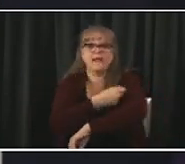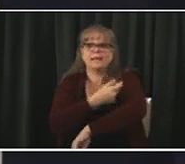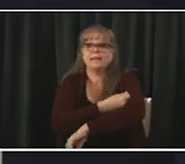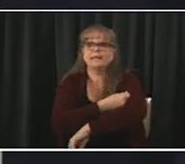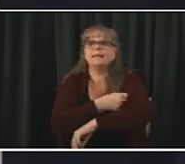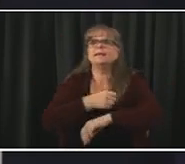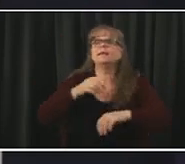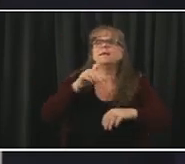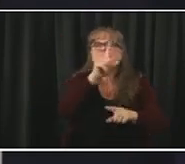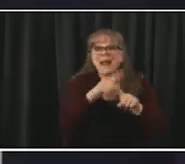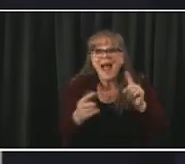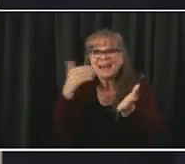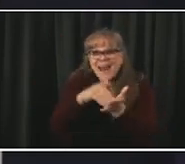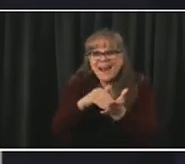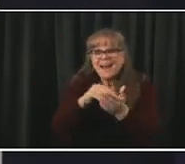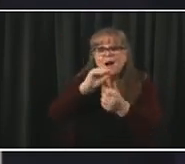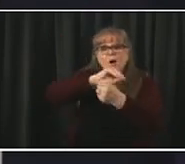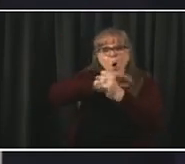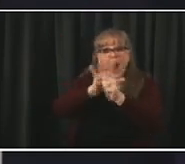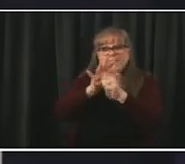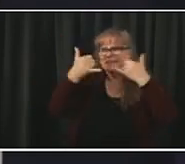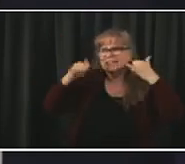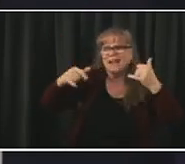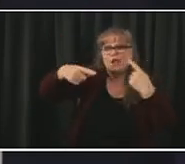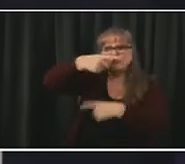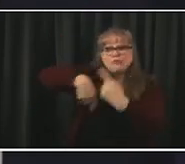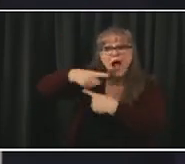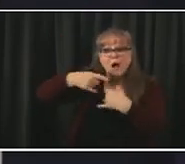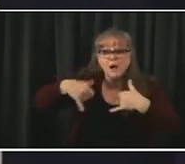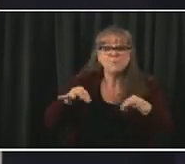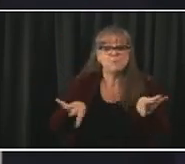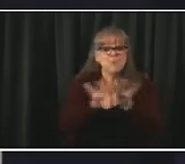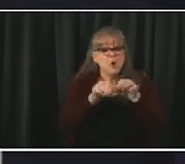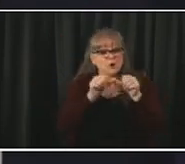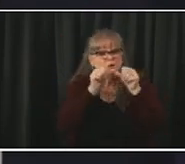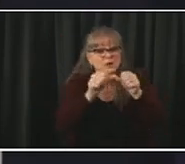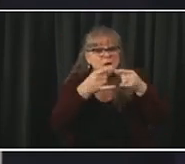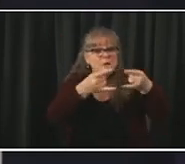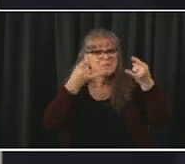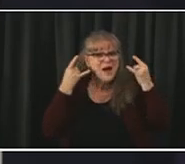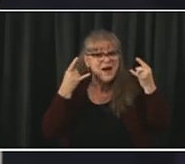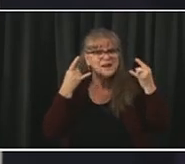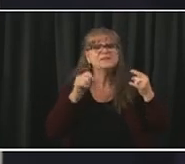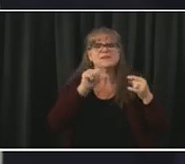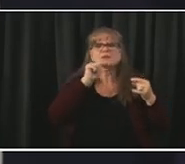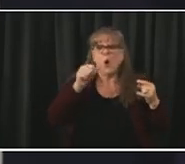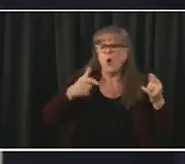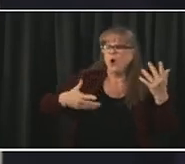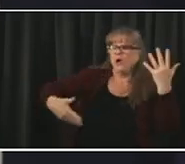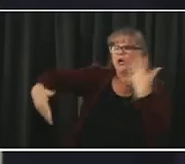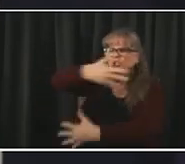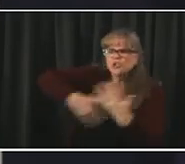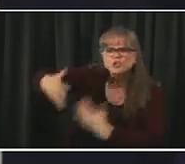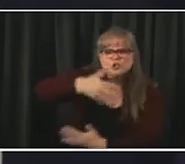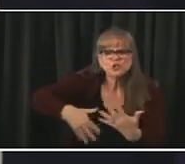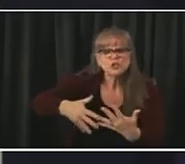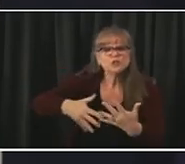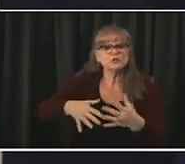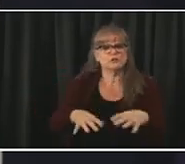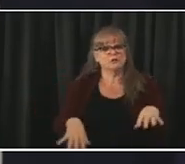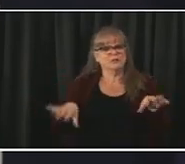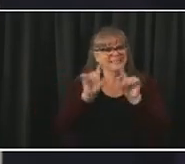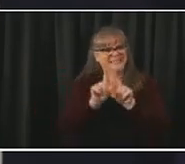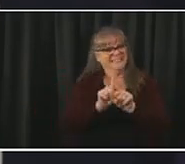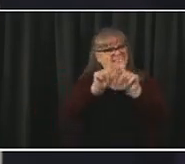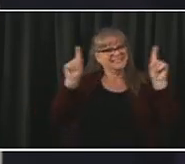people outside your home. Keep a distance. Be careful. A lot of good news on the horizon, but we're not there yet. Today, we're going to provide an update on